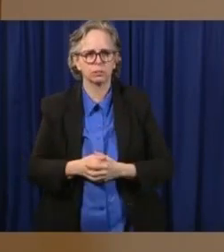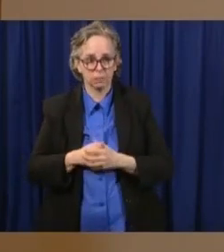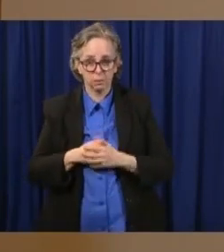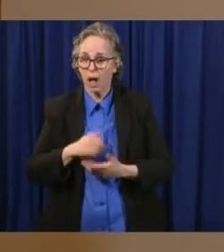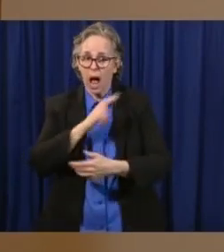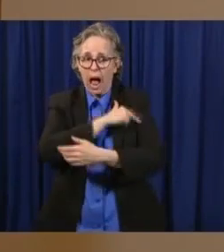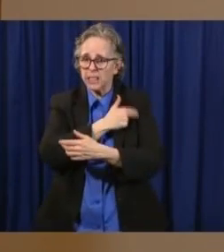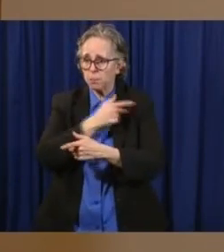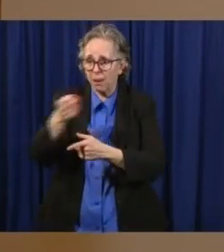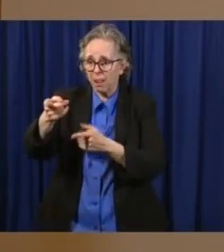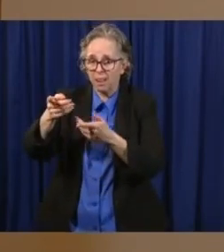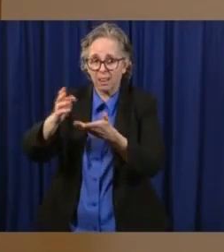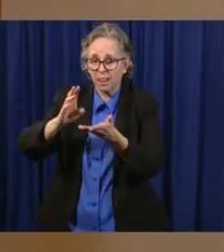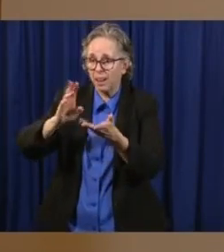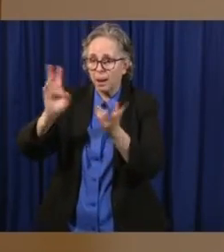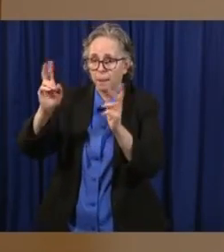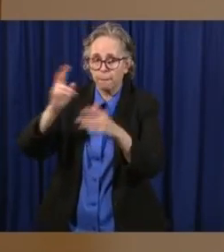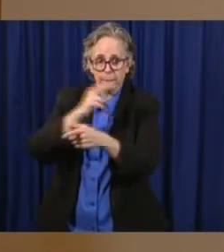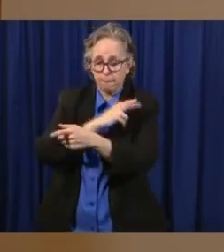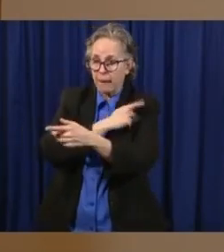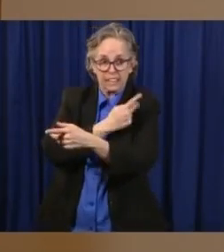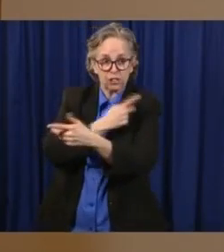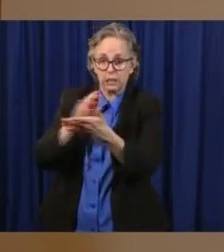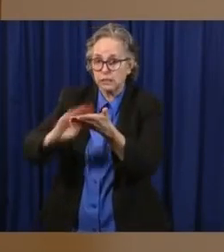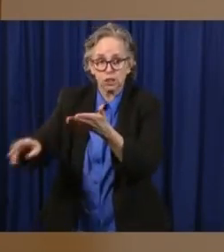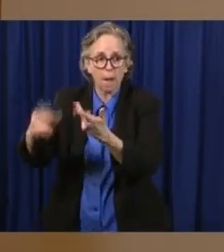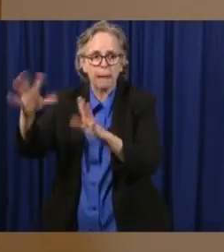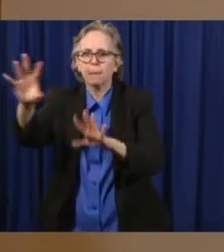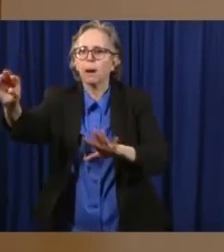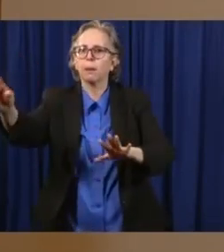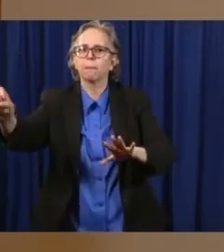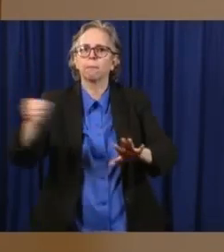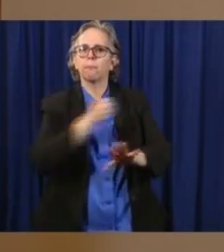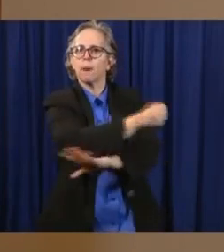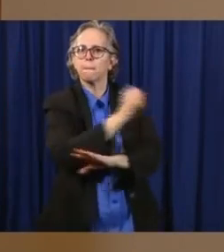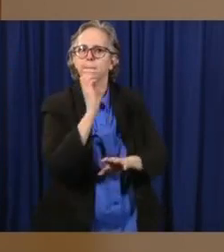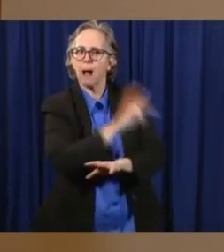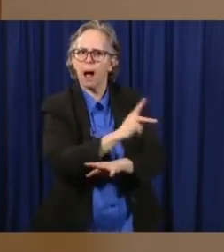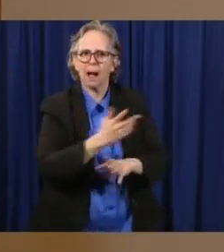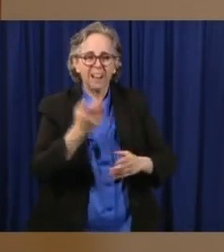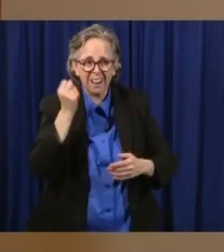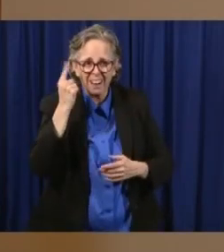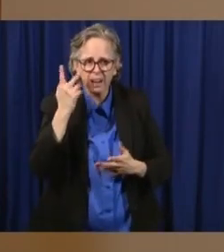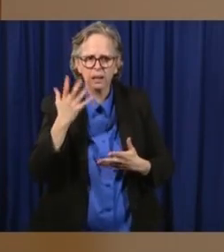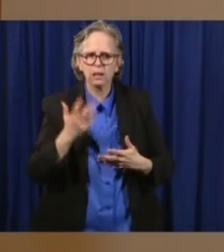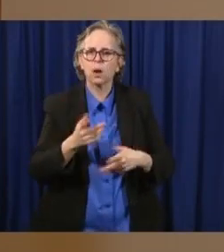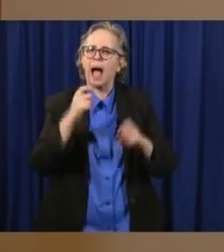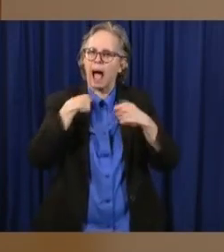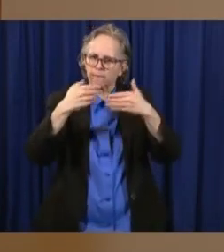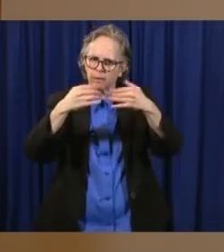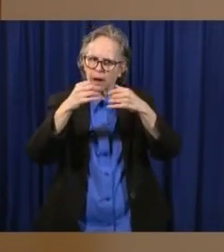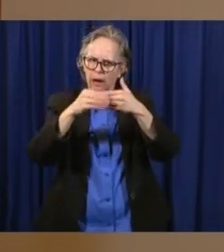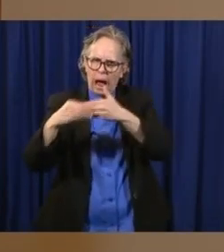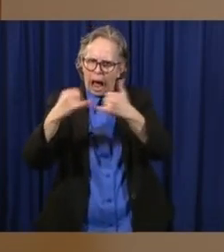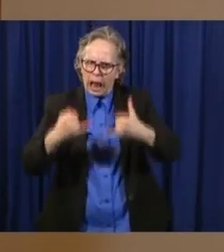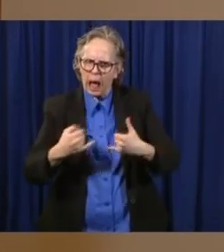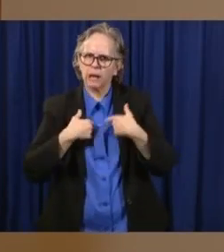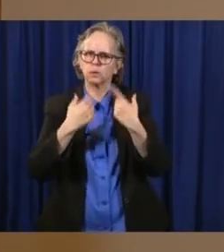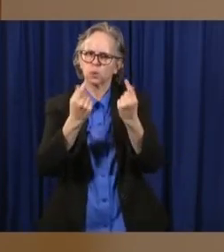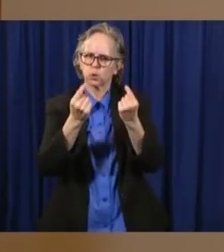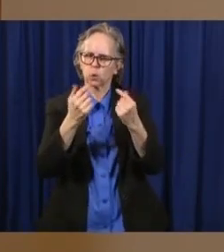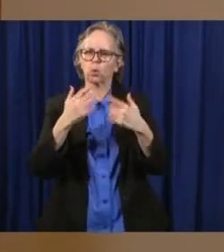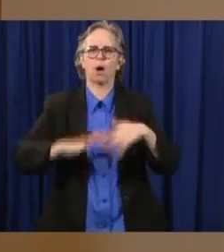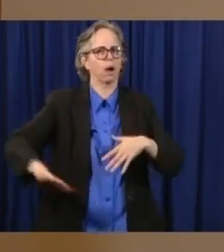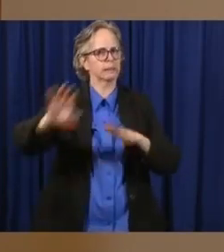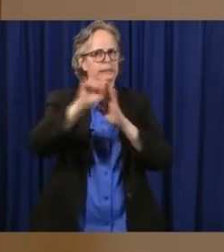need to be using consistent guidelines across the state, which exist, to help get those folks back. So this is